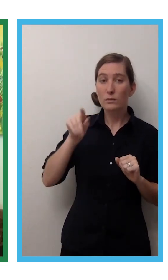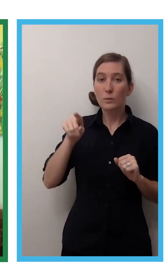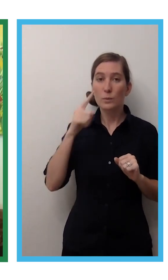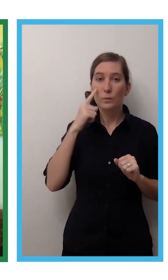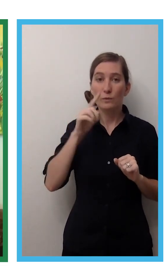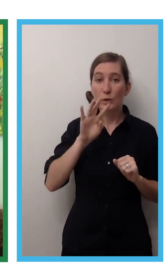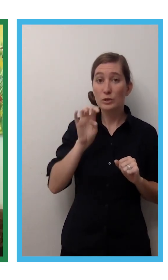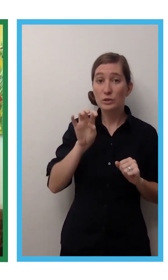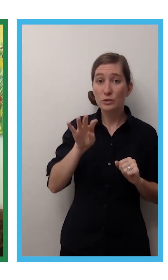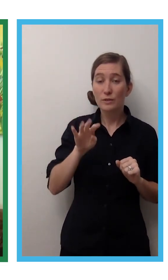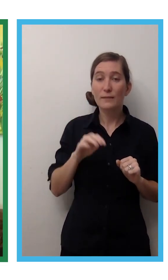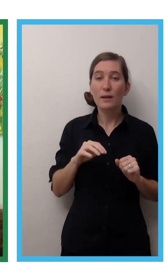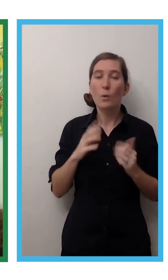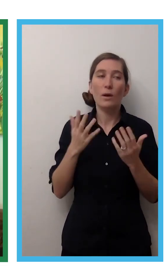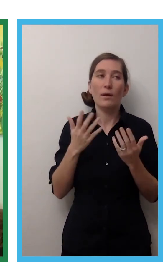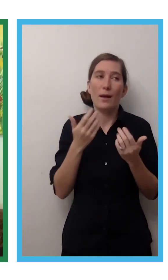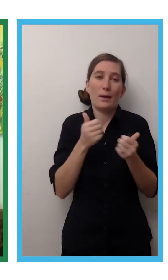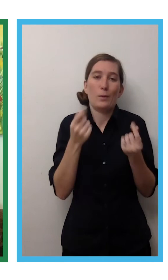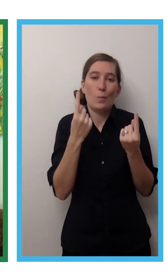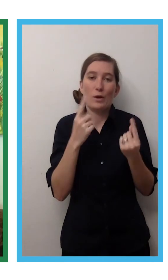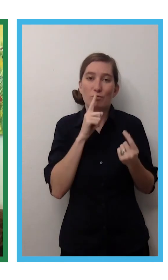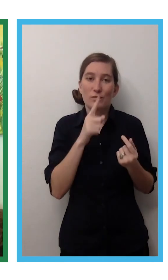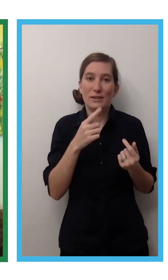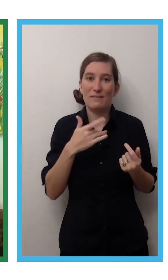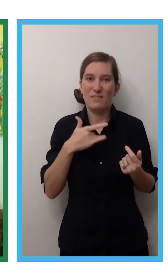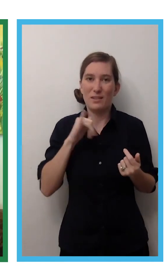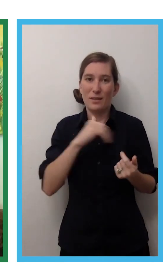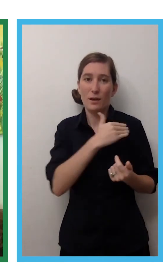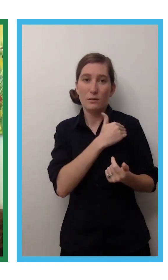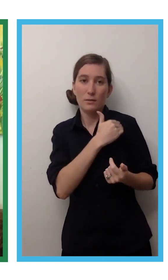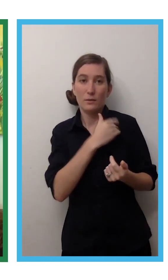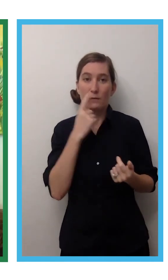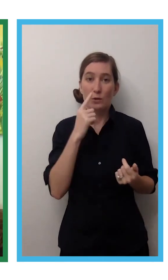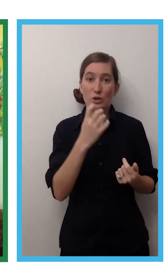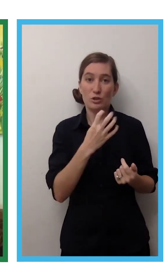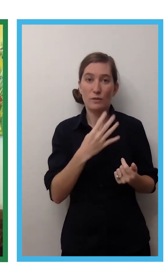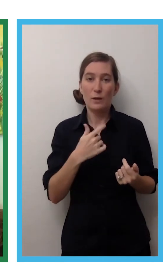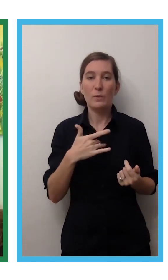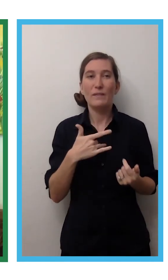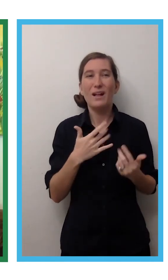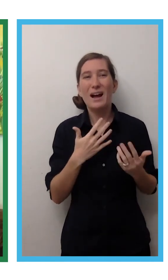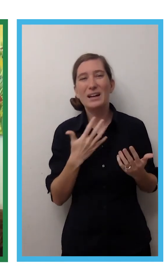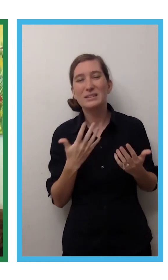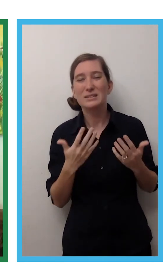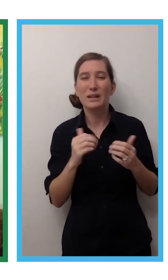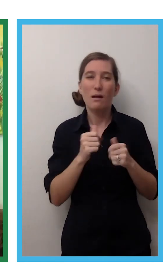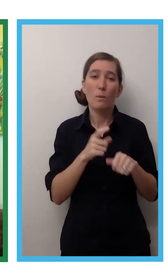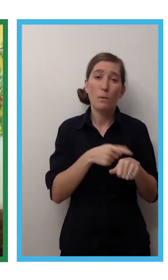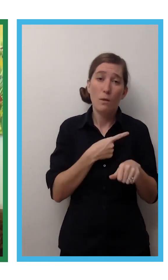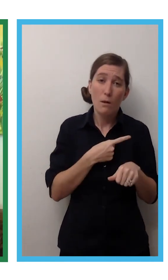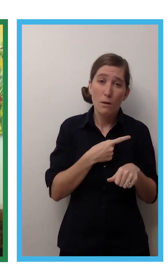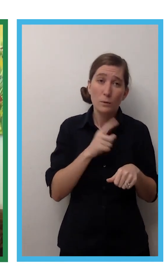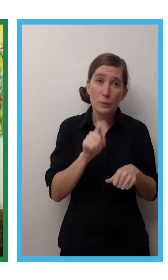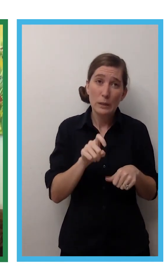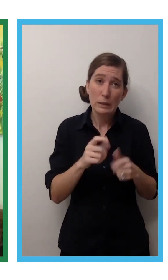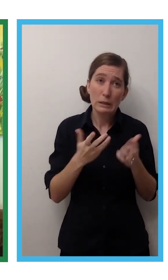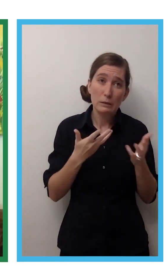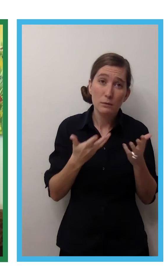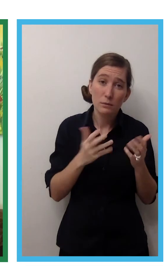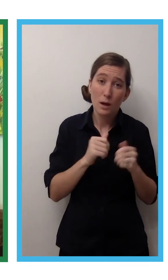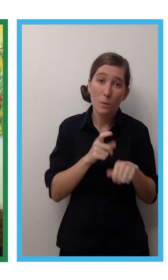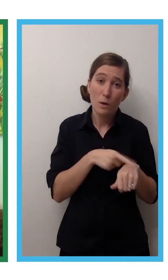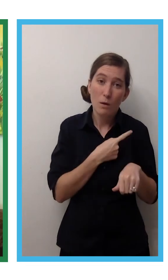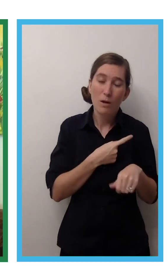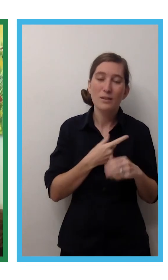to take? You know what? Never mind. What advice would you give to people? What would you say to folks who are not sure if they'd like